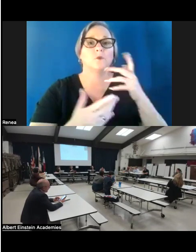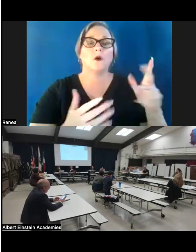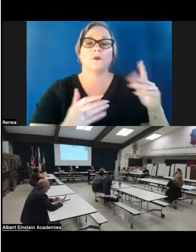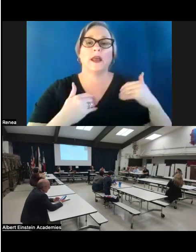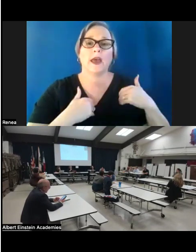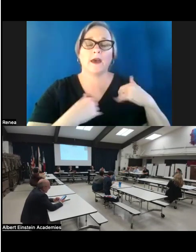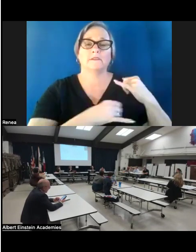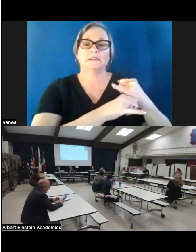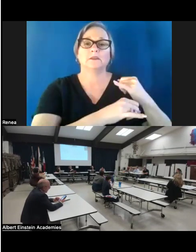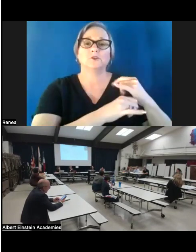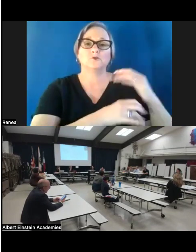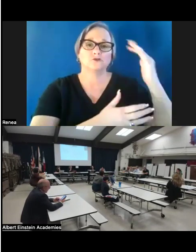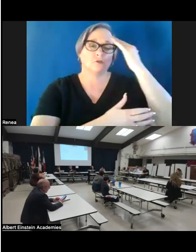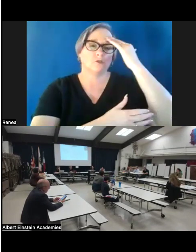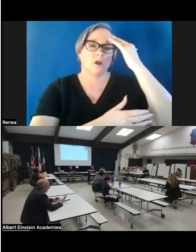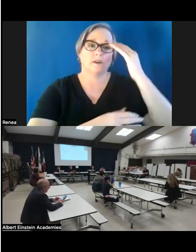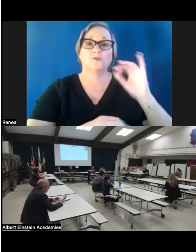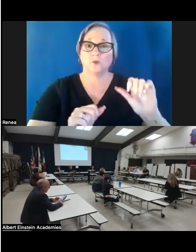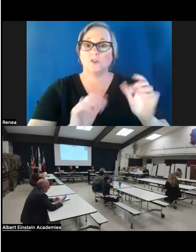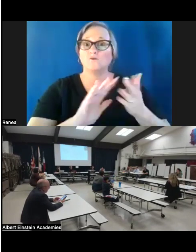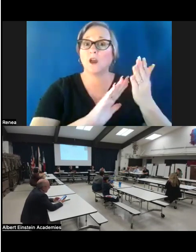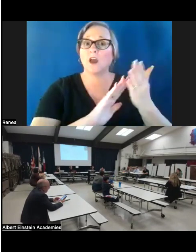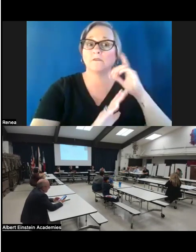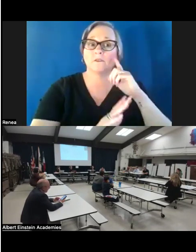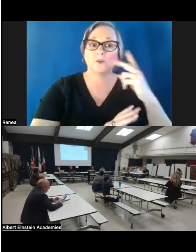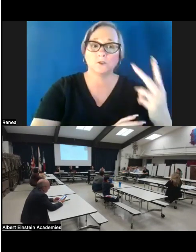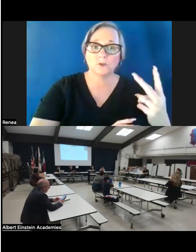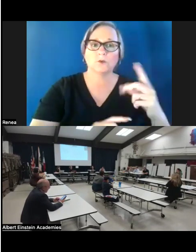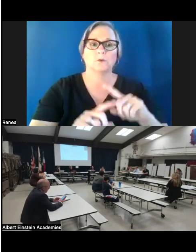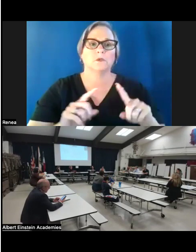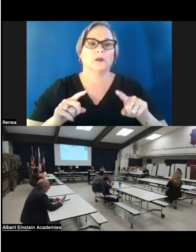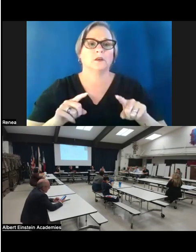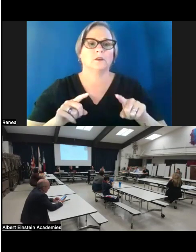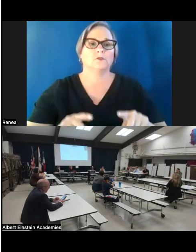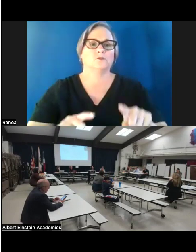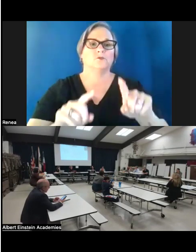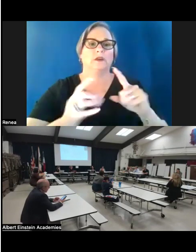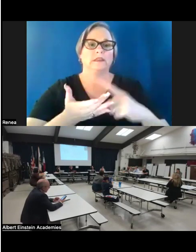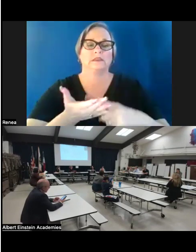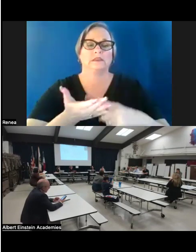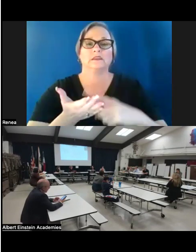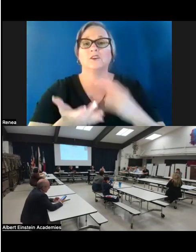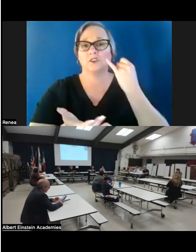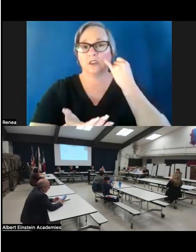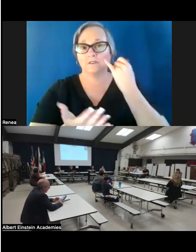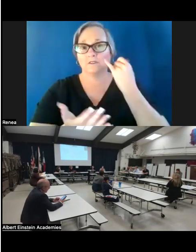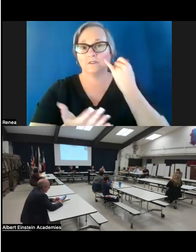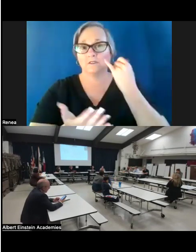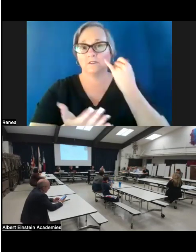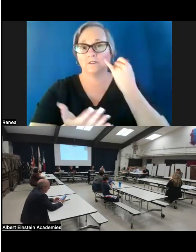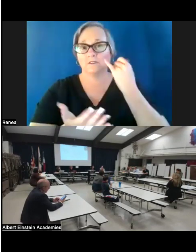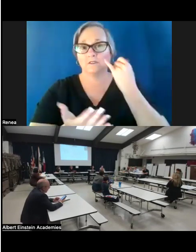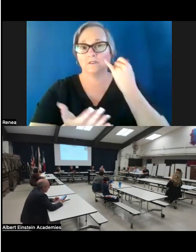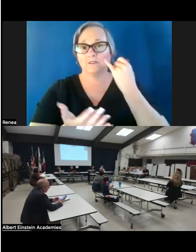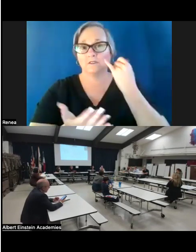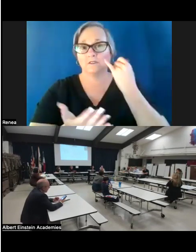So they run for 2, but then during the discussion, they can do 1 at the first meeting. And